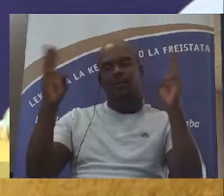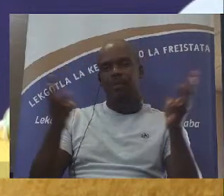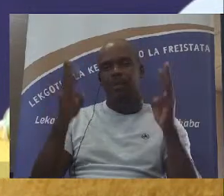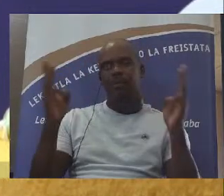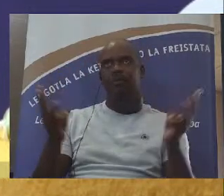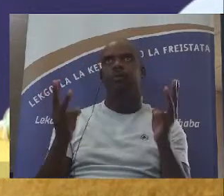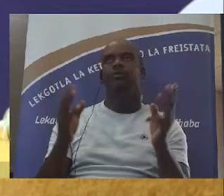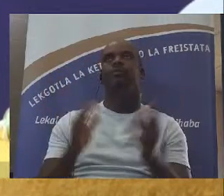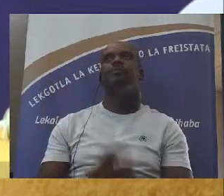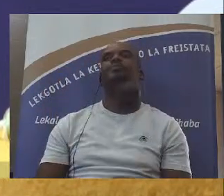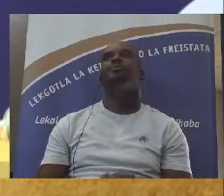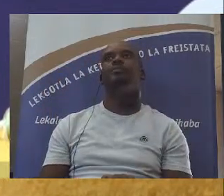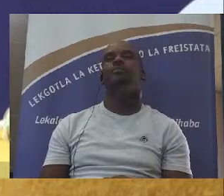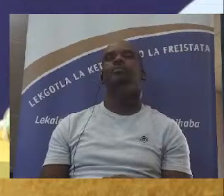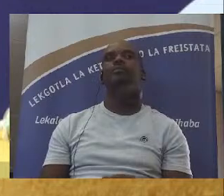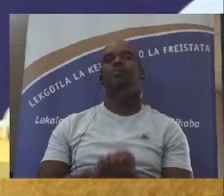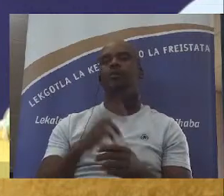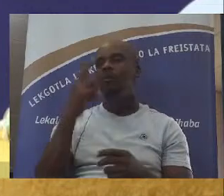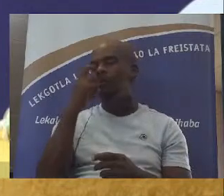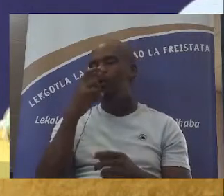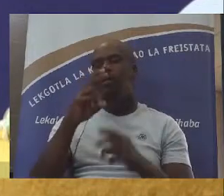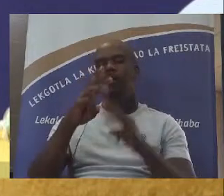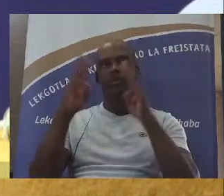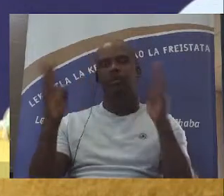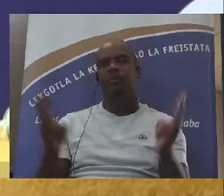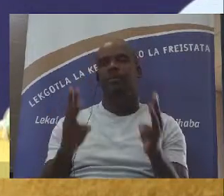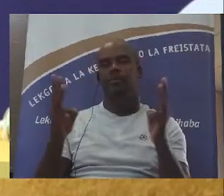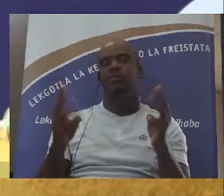ke re